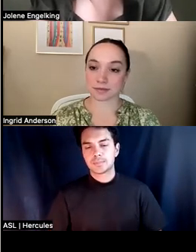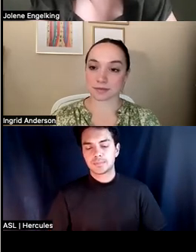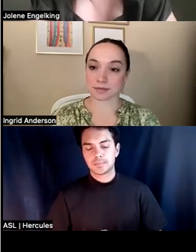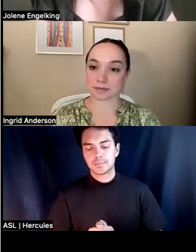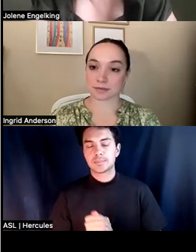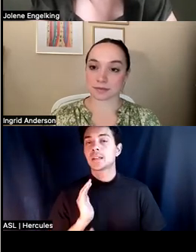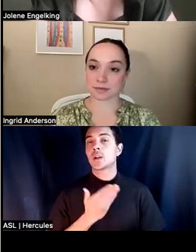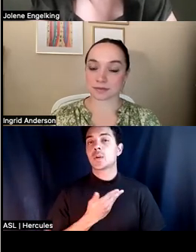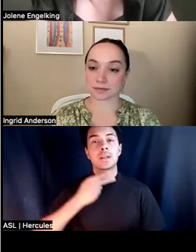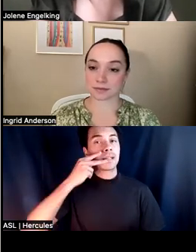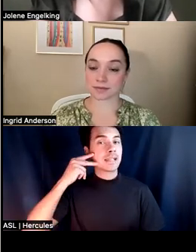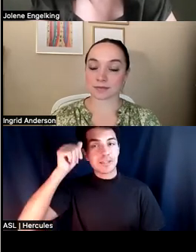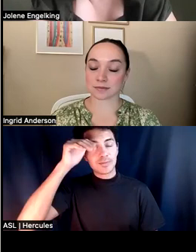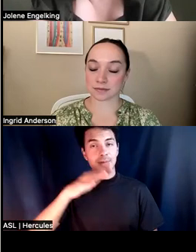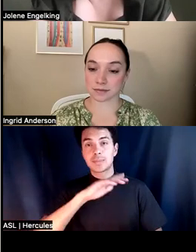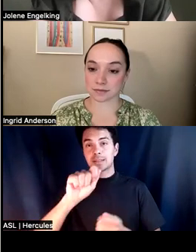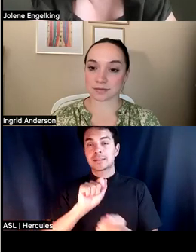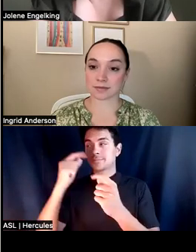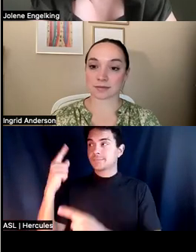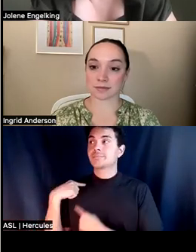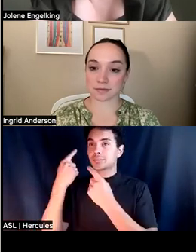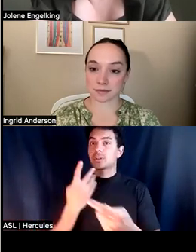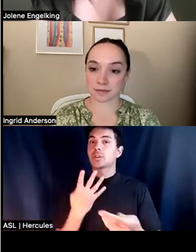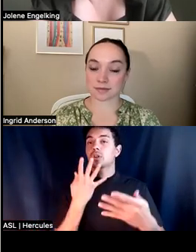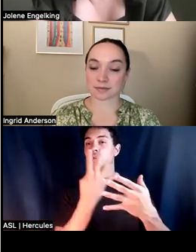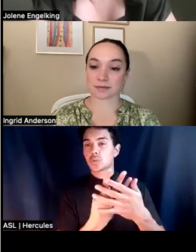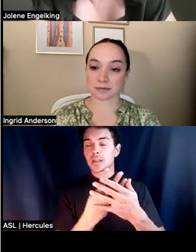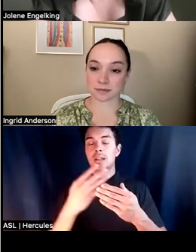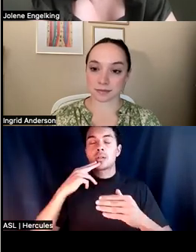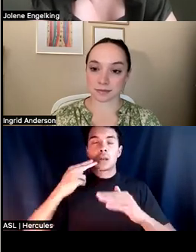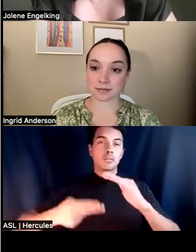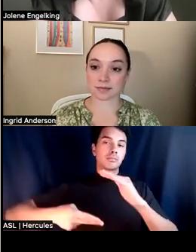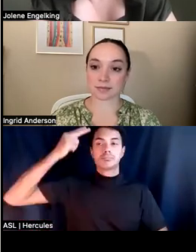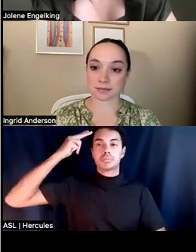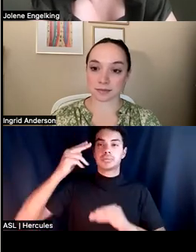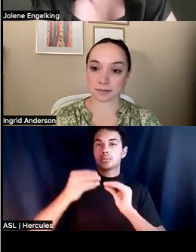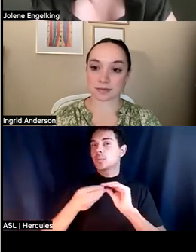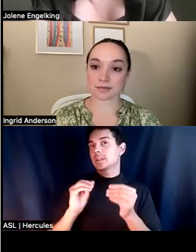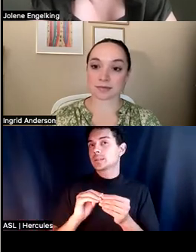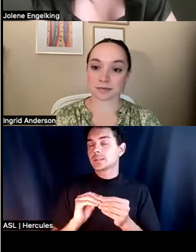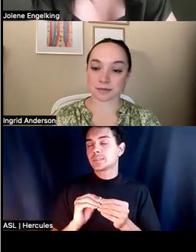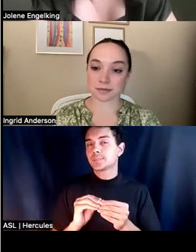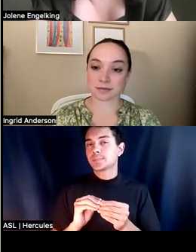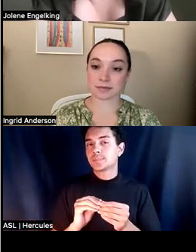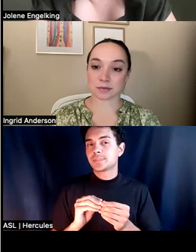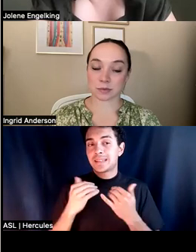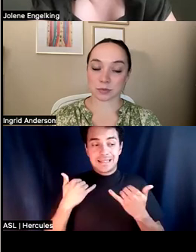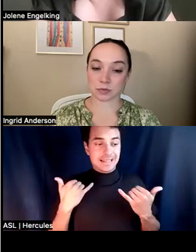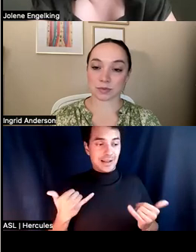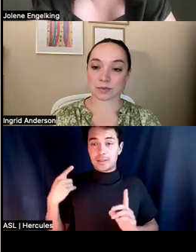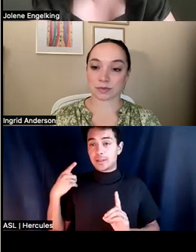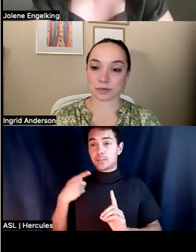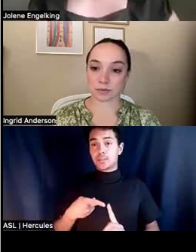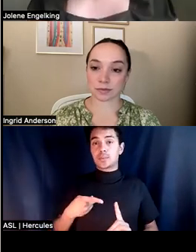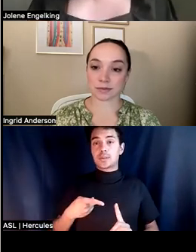Native men in particular have been incarcerated at incredibly high rates. At this point,